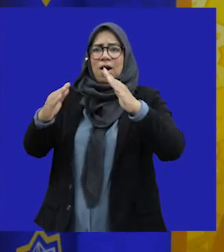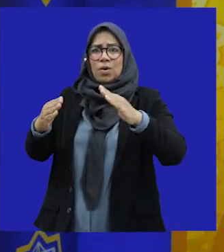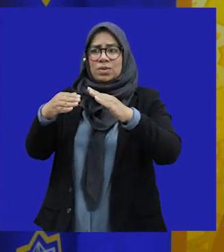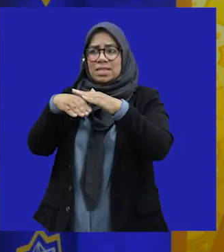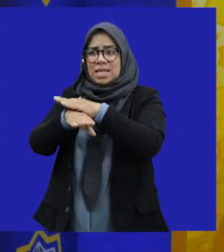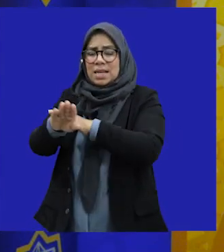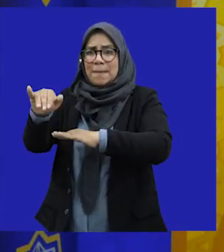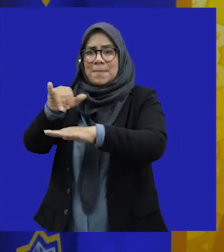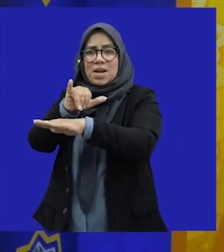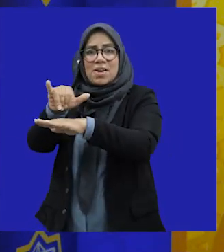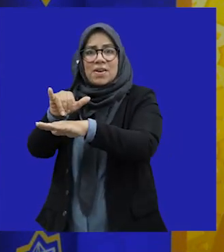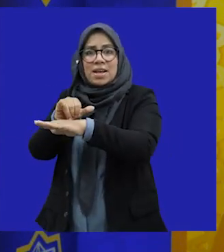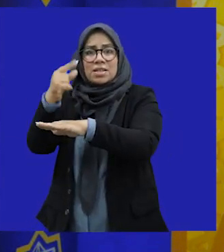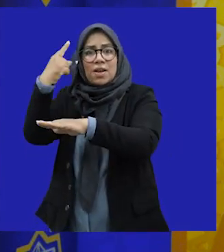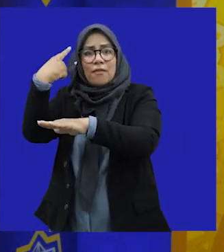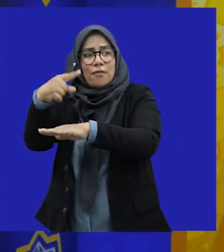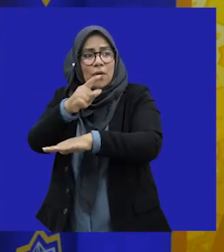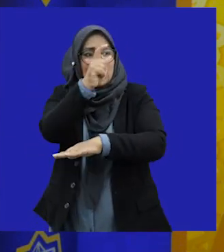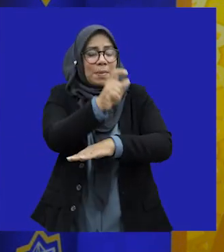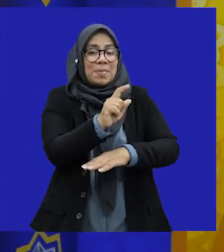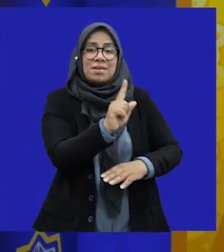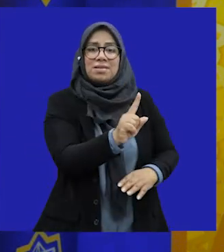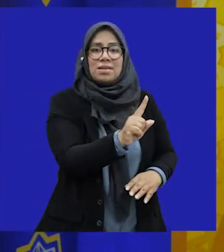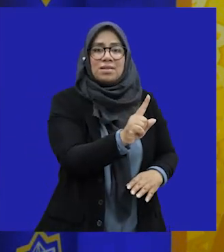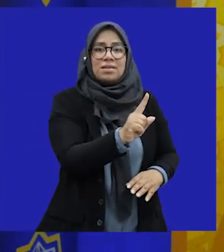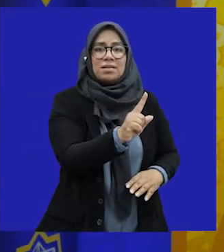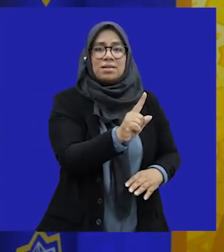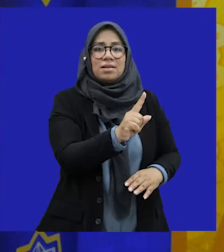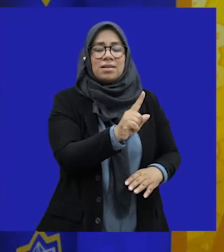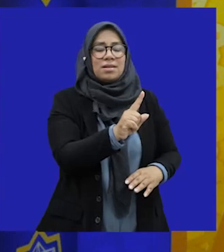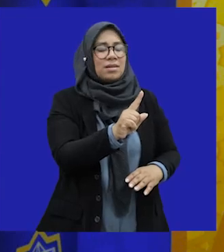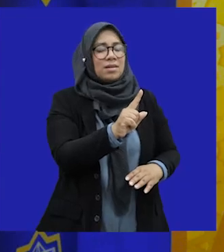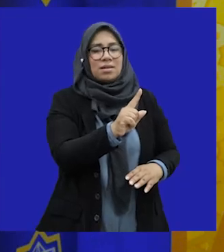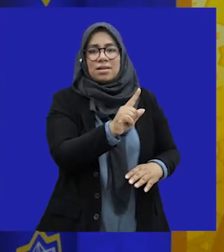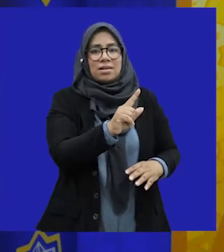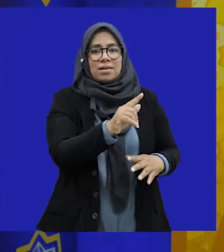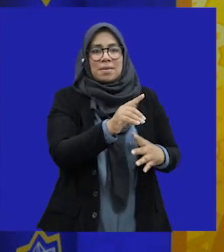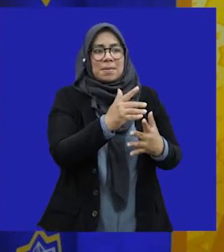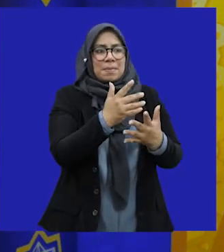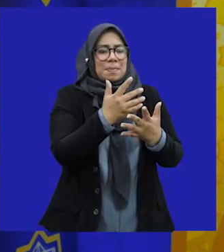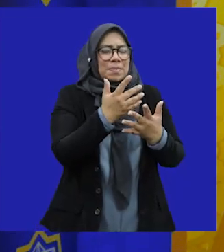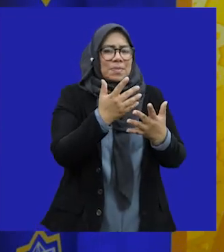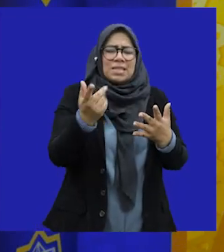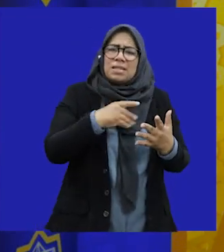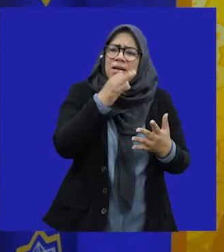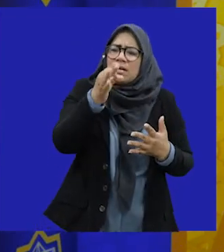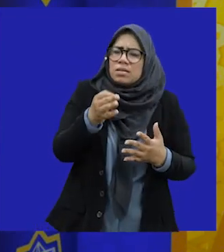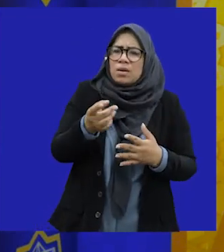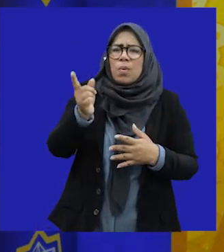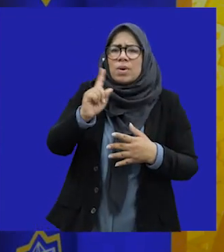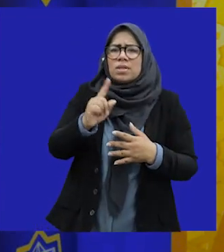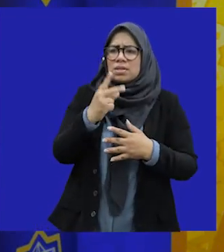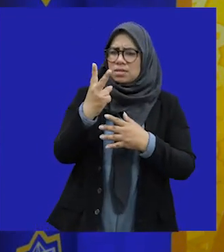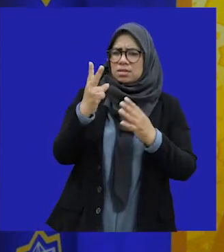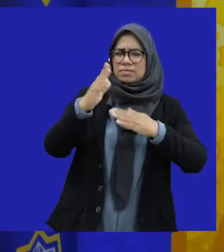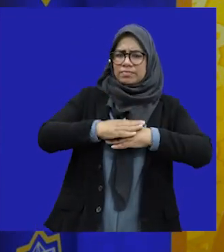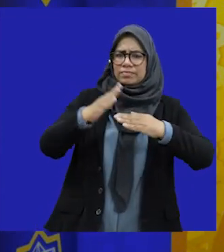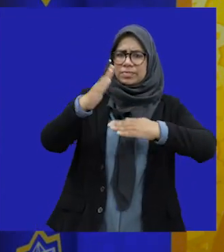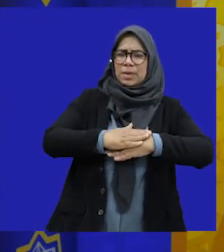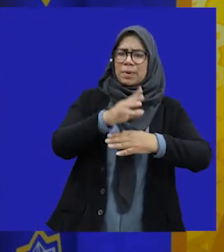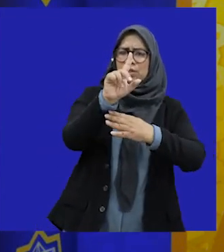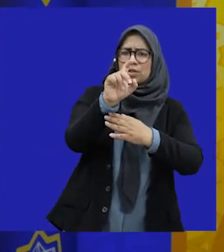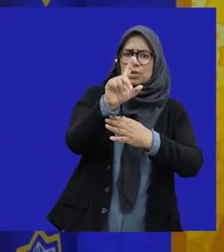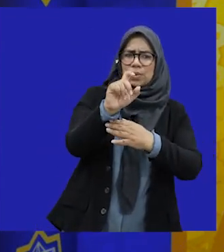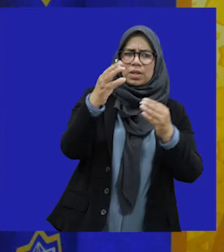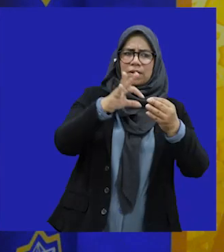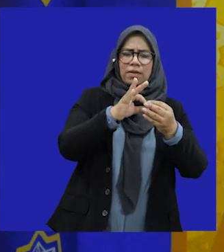Subhanallah. And he explains what these 12 prayers are, or 12 rak'ats